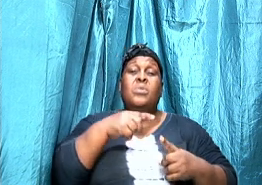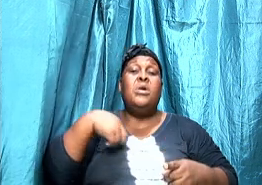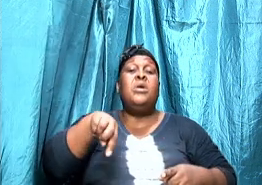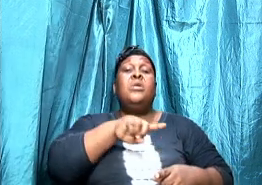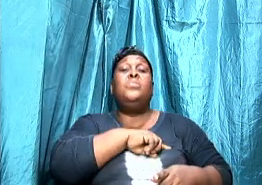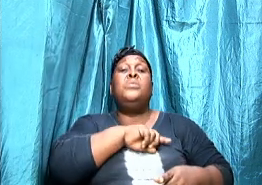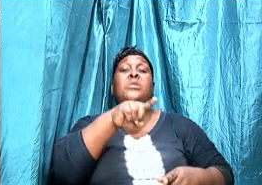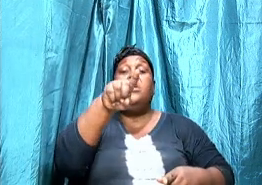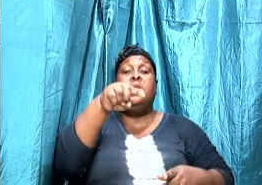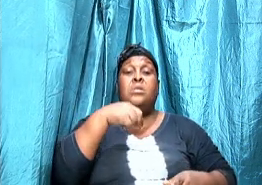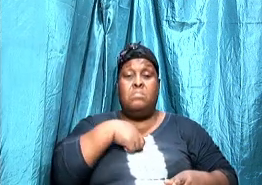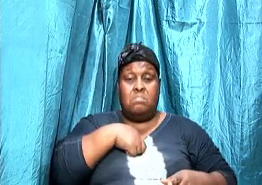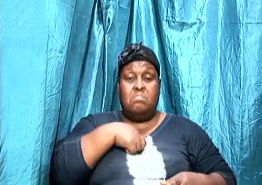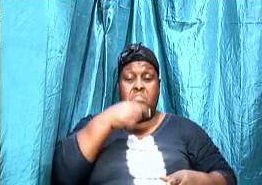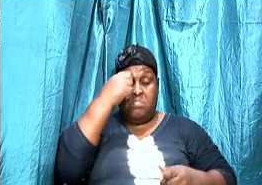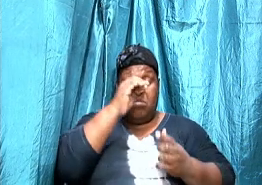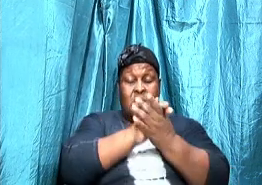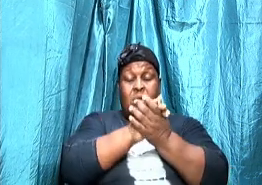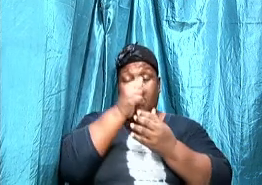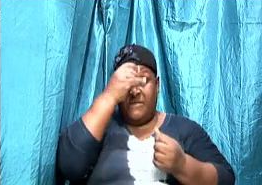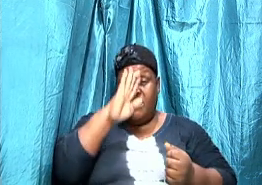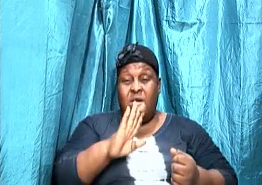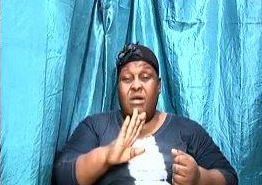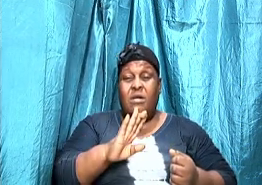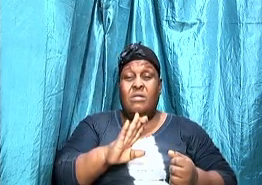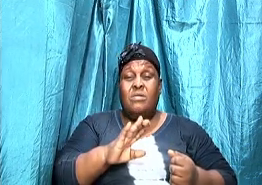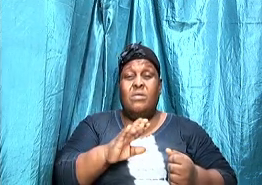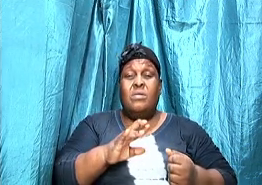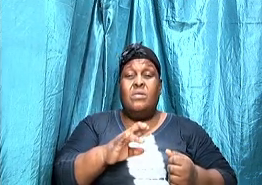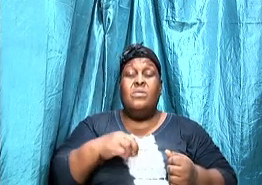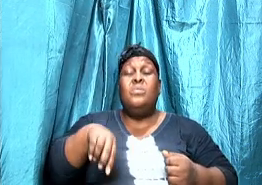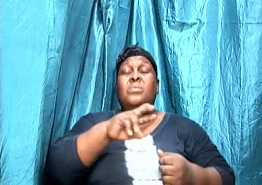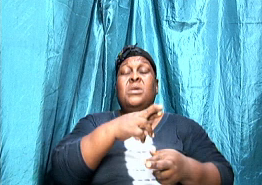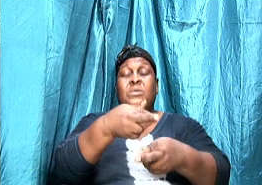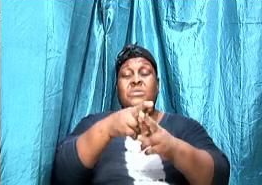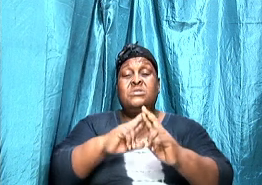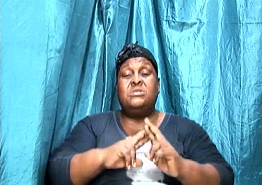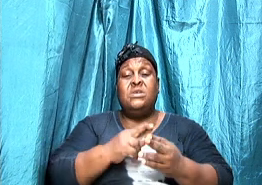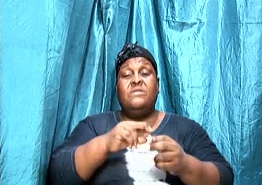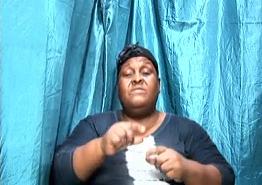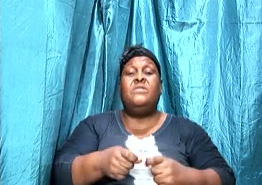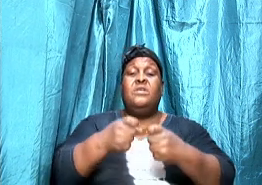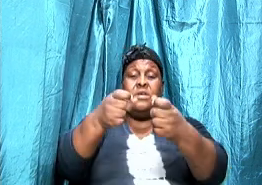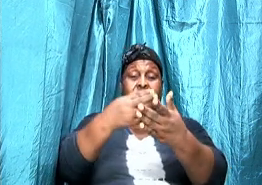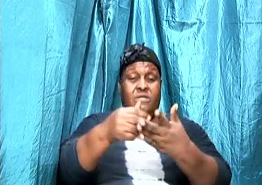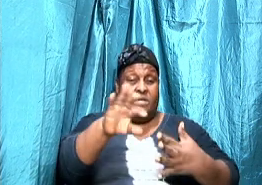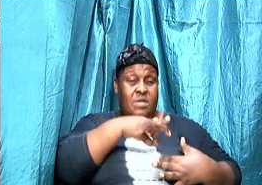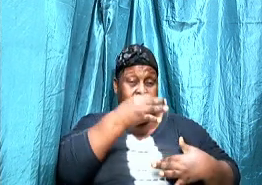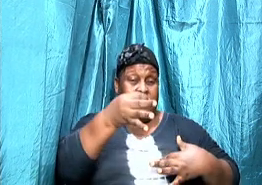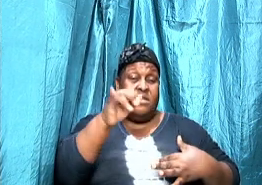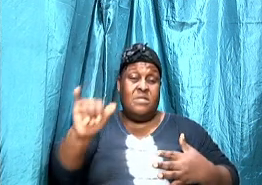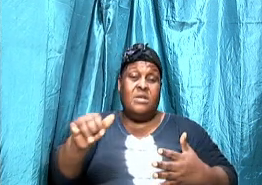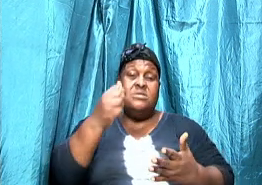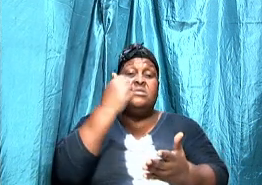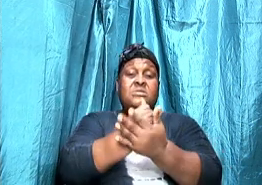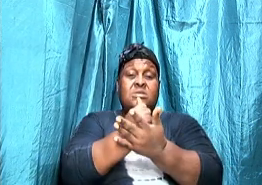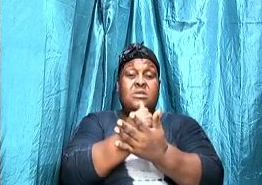the gift of the Holy Ghost, which is the seal that, you know, we belong to the Lord